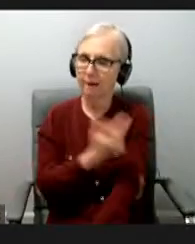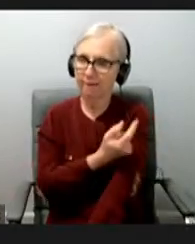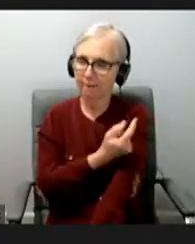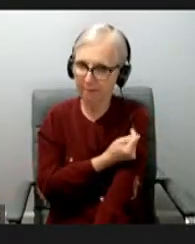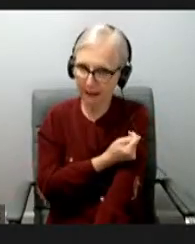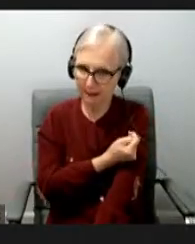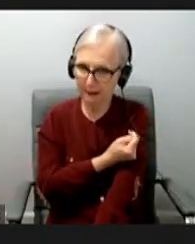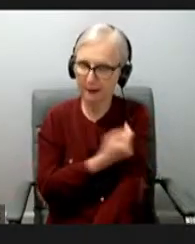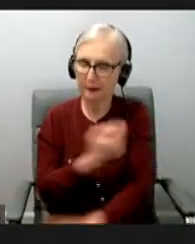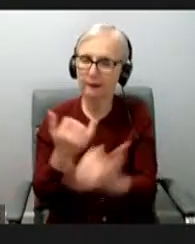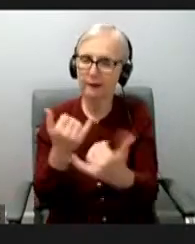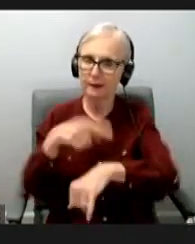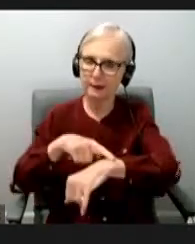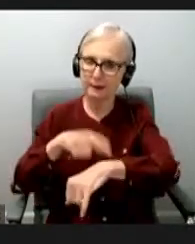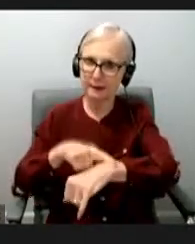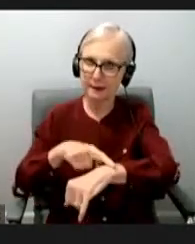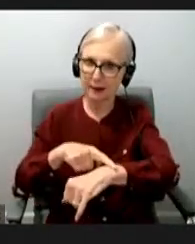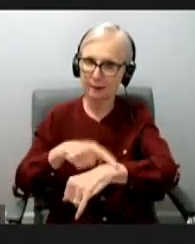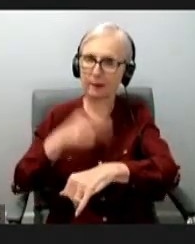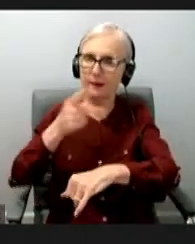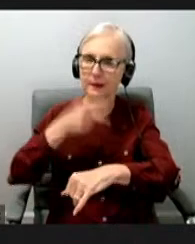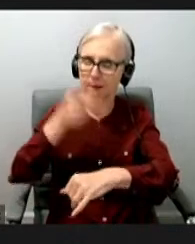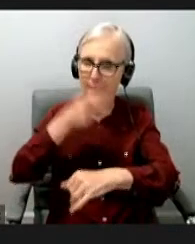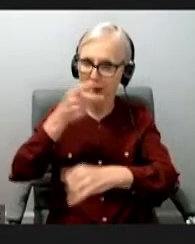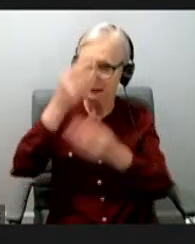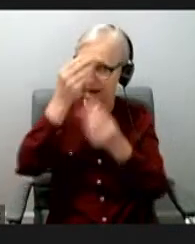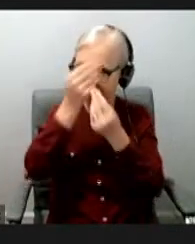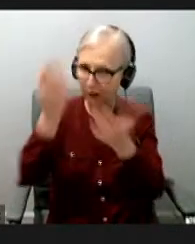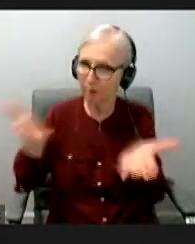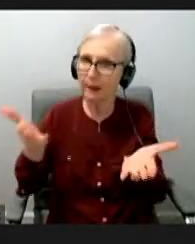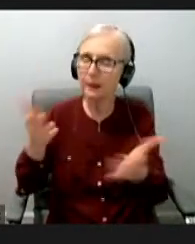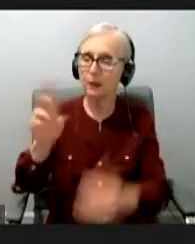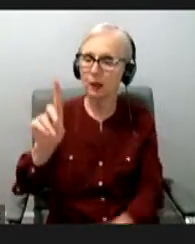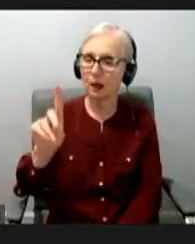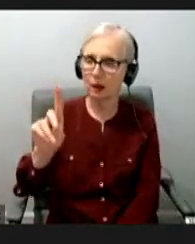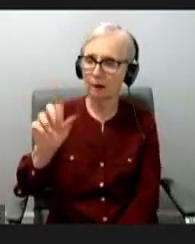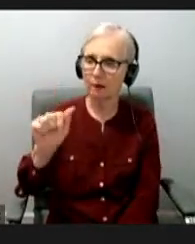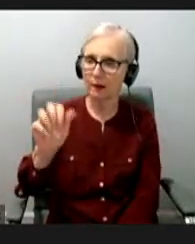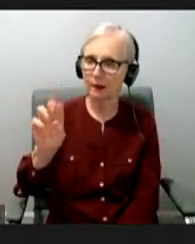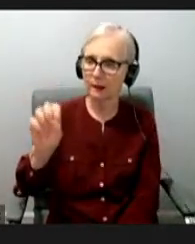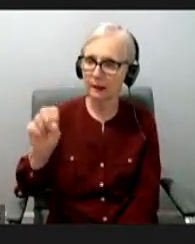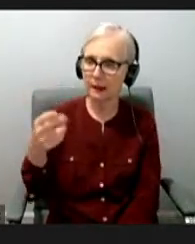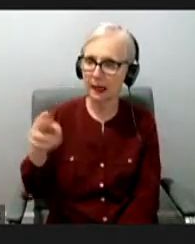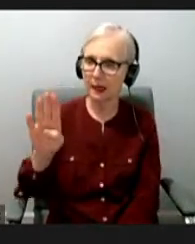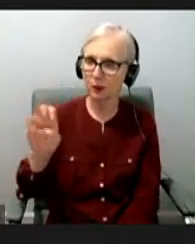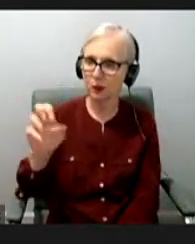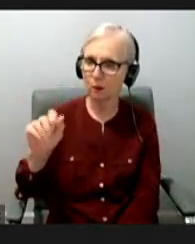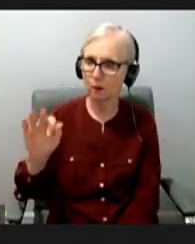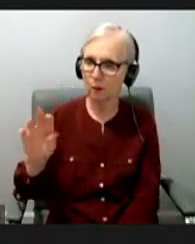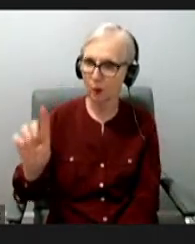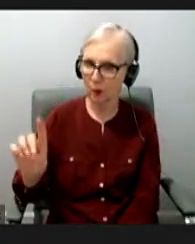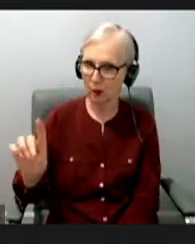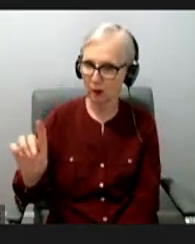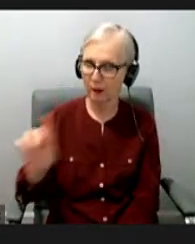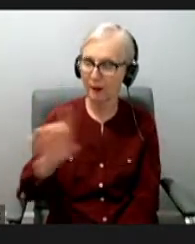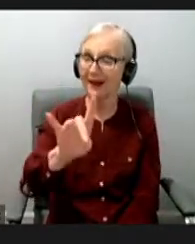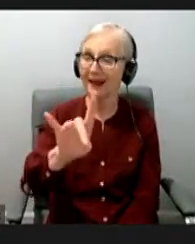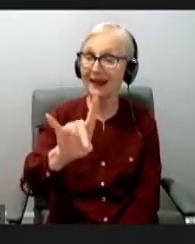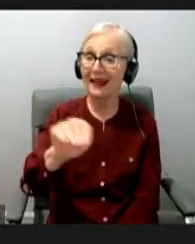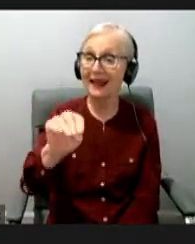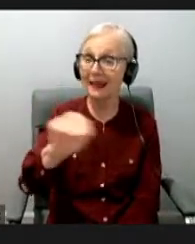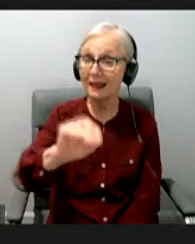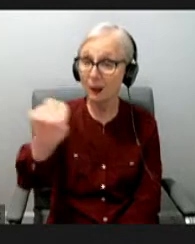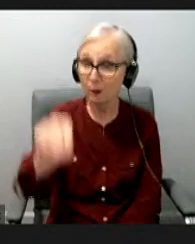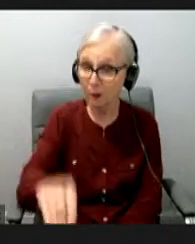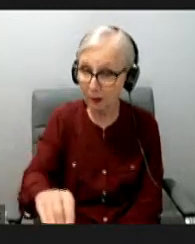this point. This is publicly available information on our dashboard. 80% of those who are currently hospitalized